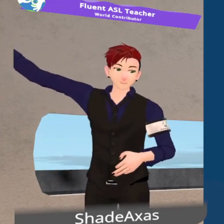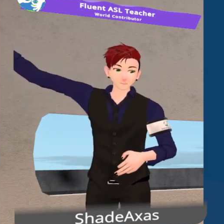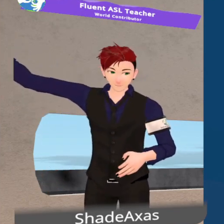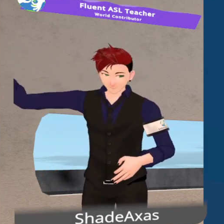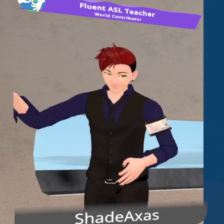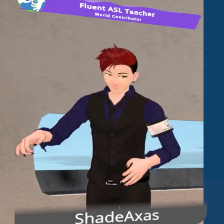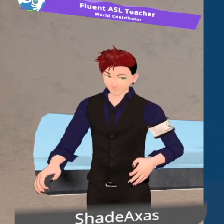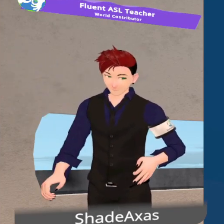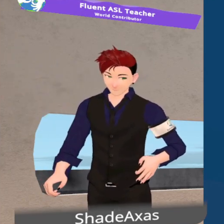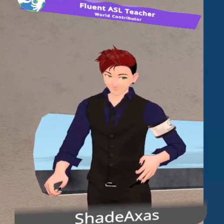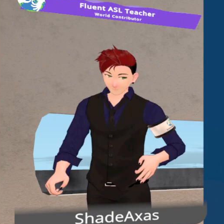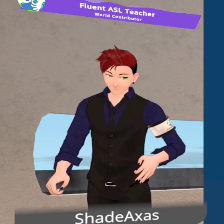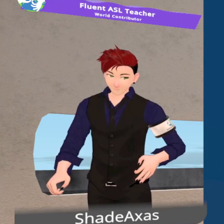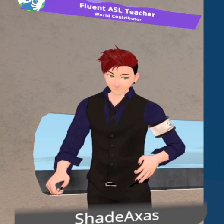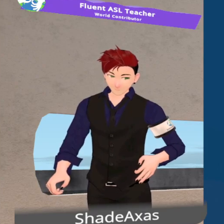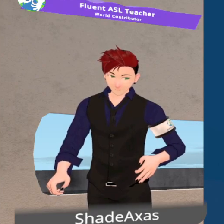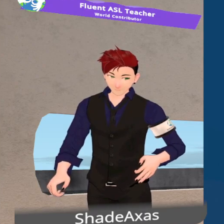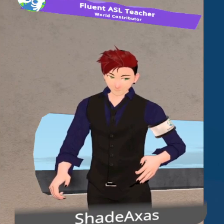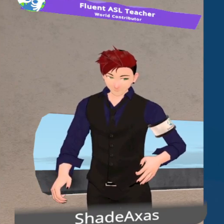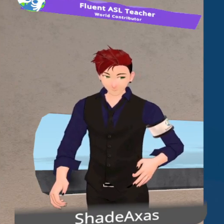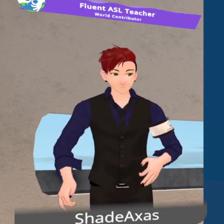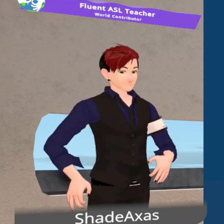I recommend.